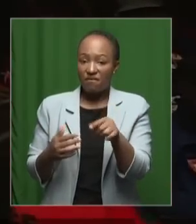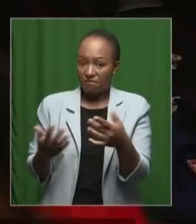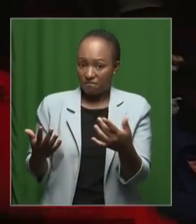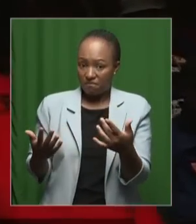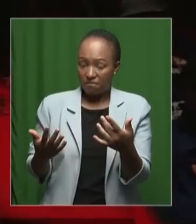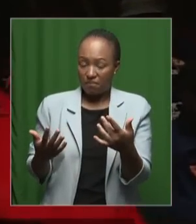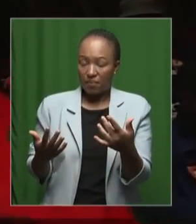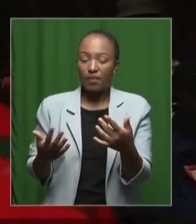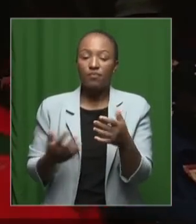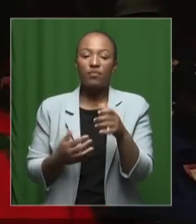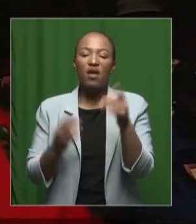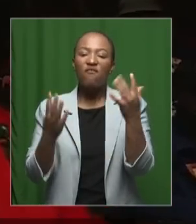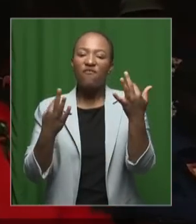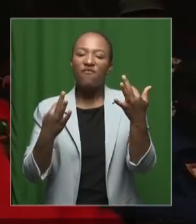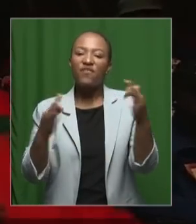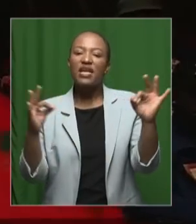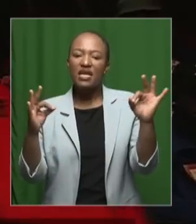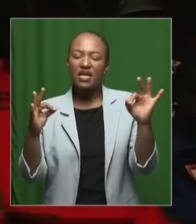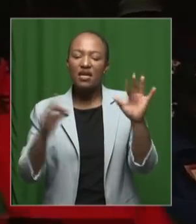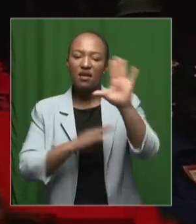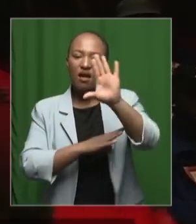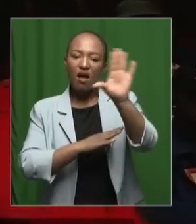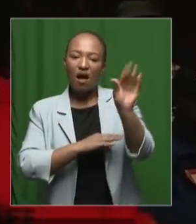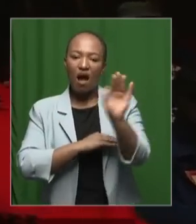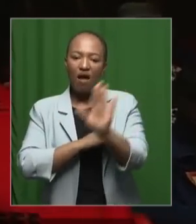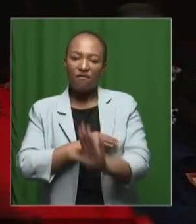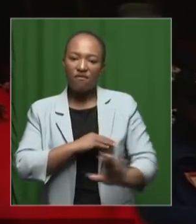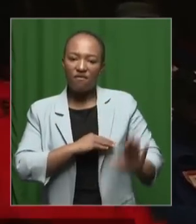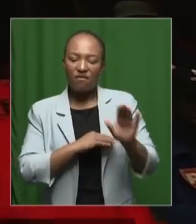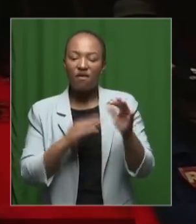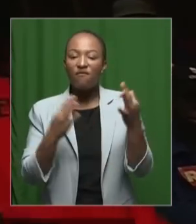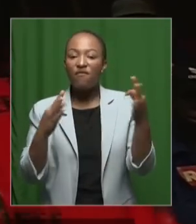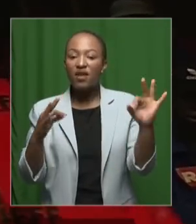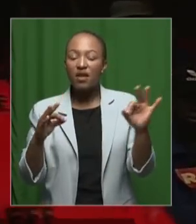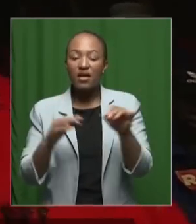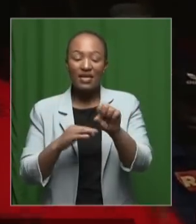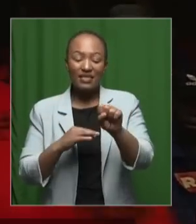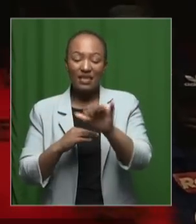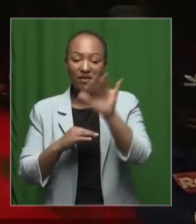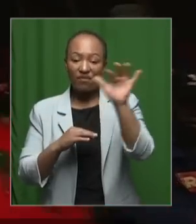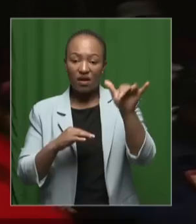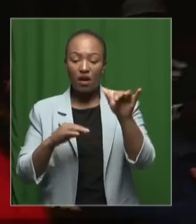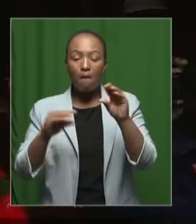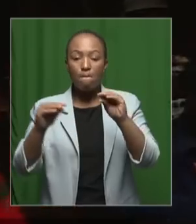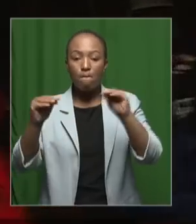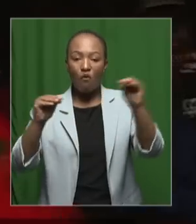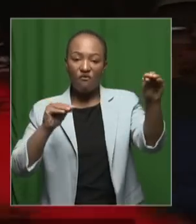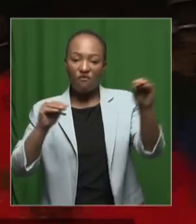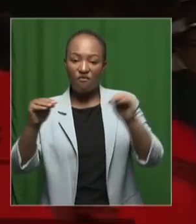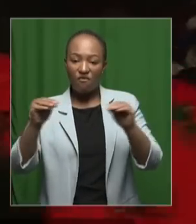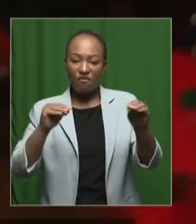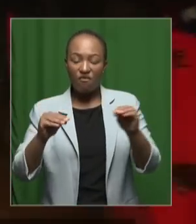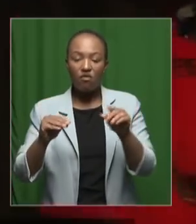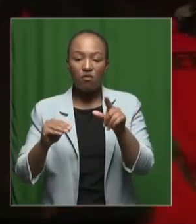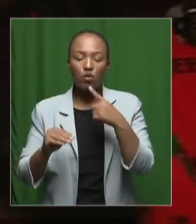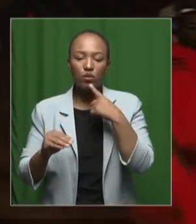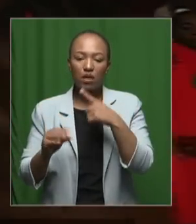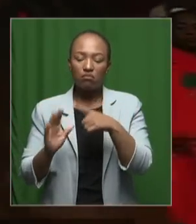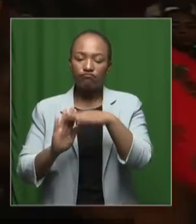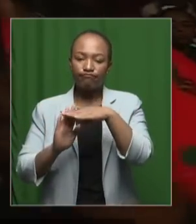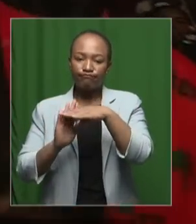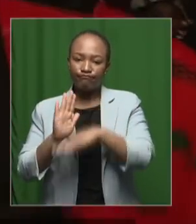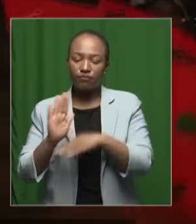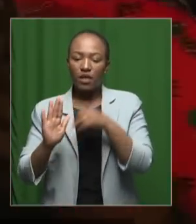its free African trade policy, as well as the free movement of African people? Because in your manifesto, sir, it does state that you want to create